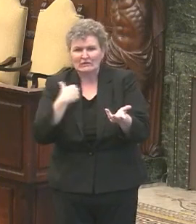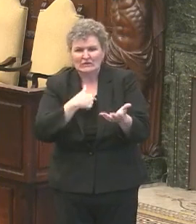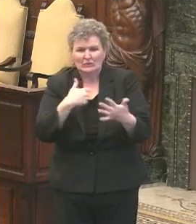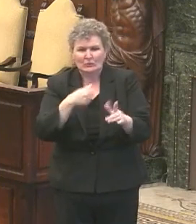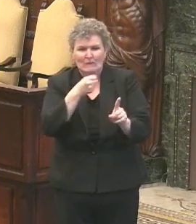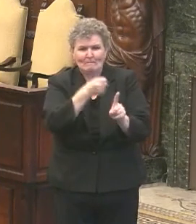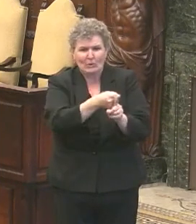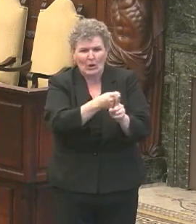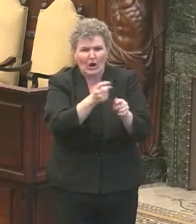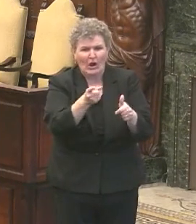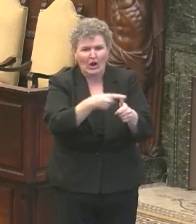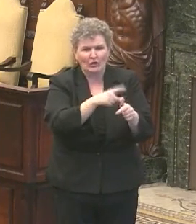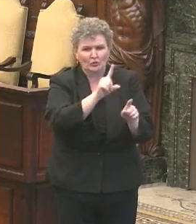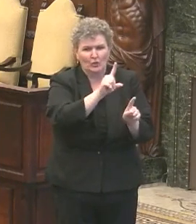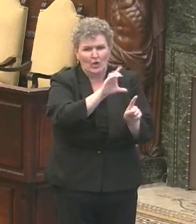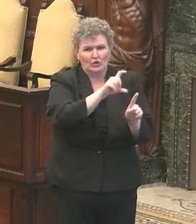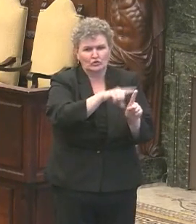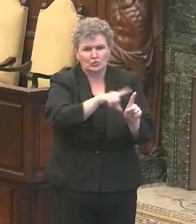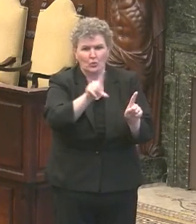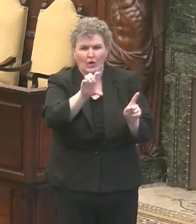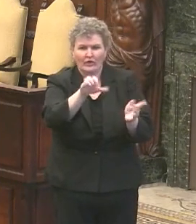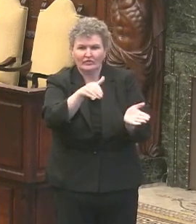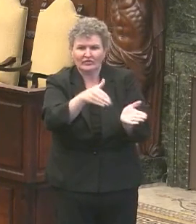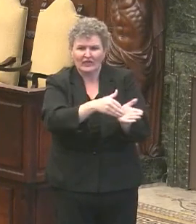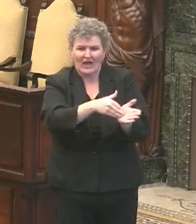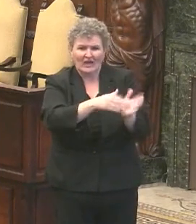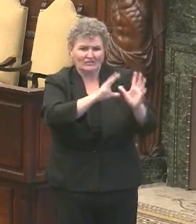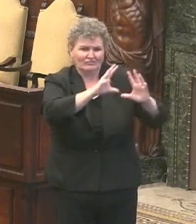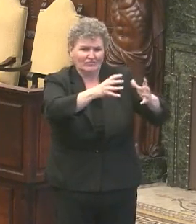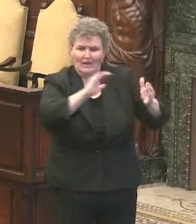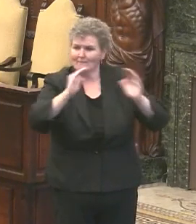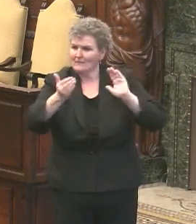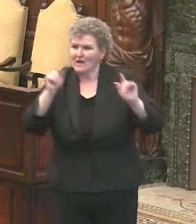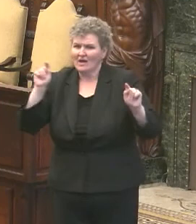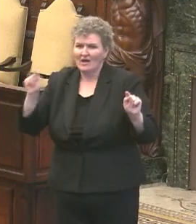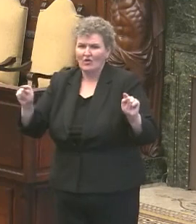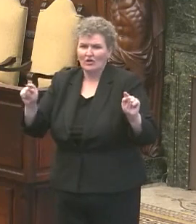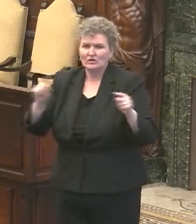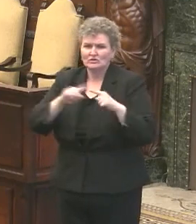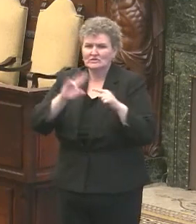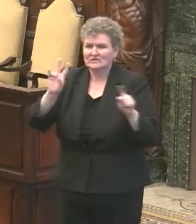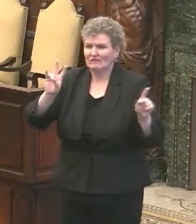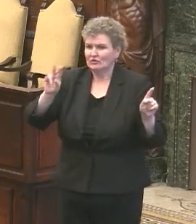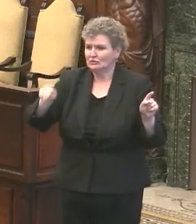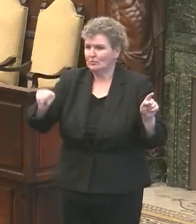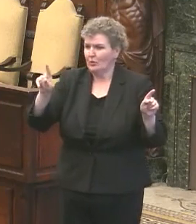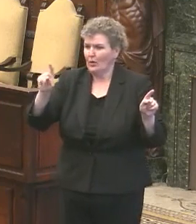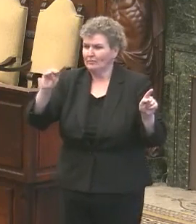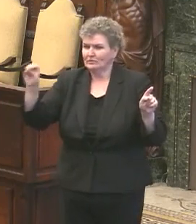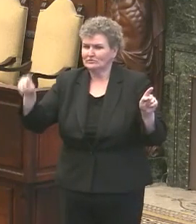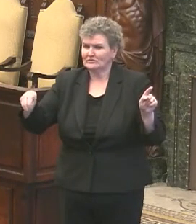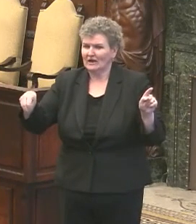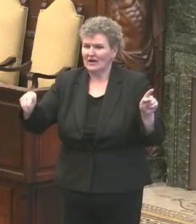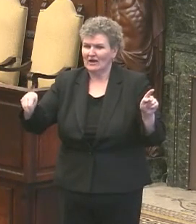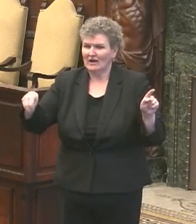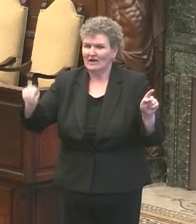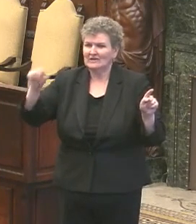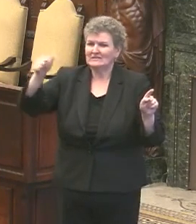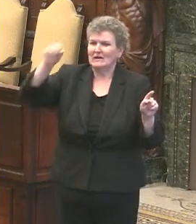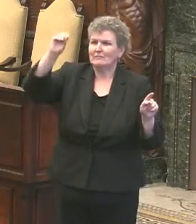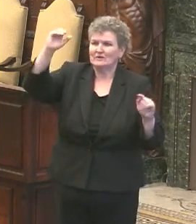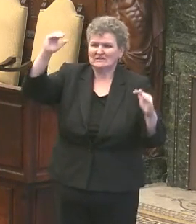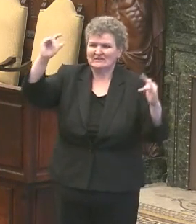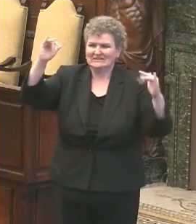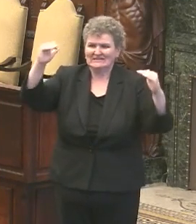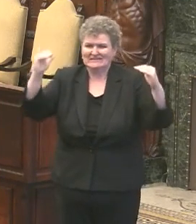per 100,000 population. But as you saw with the 7.1%, we're still below the 10% threshold.